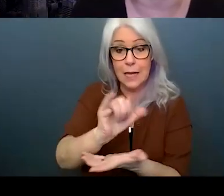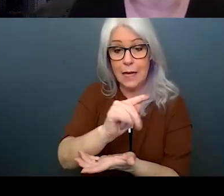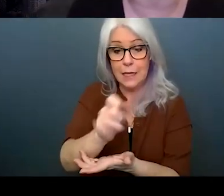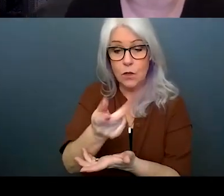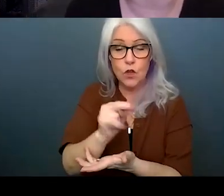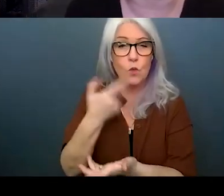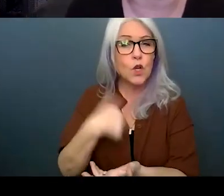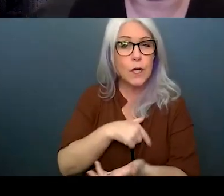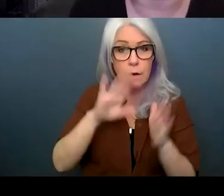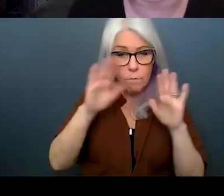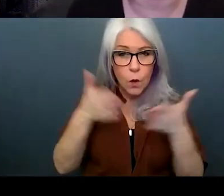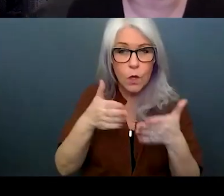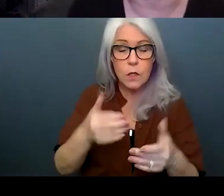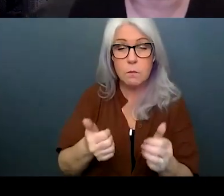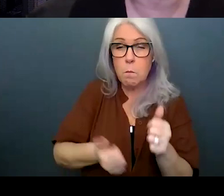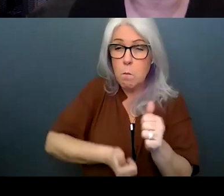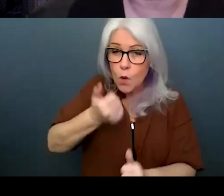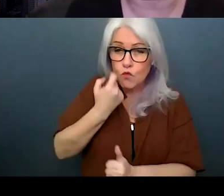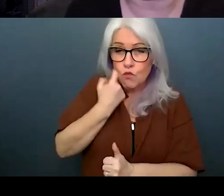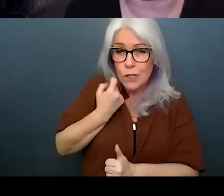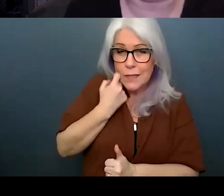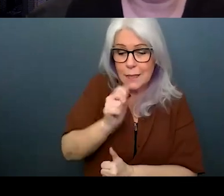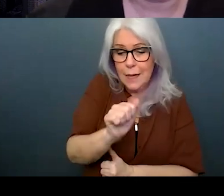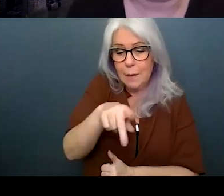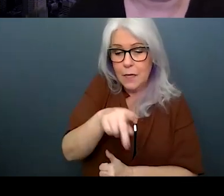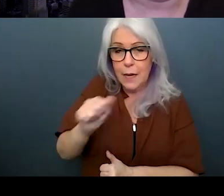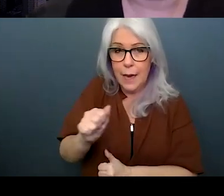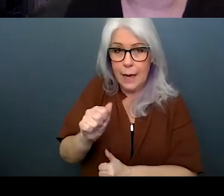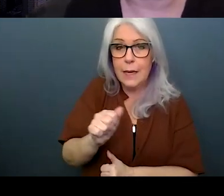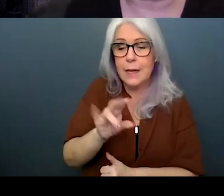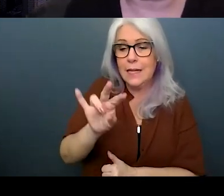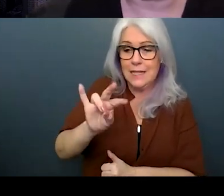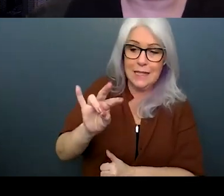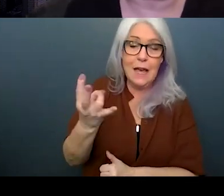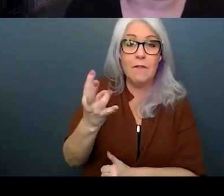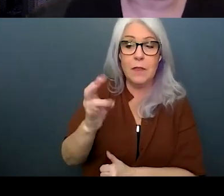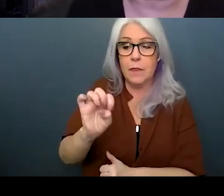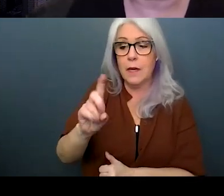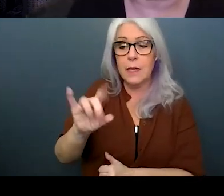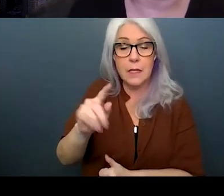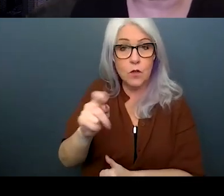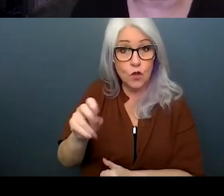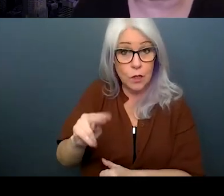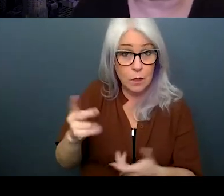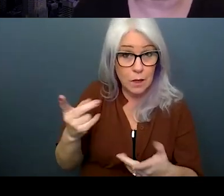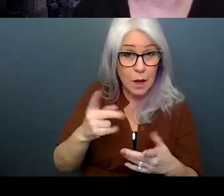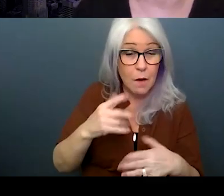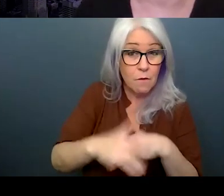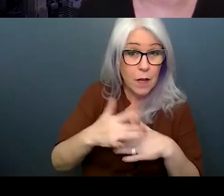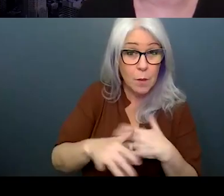the most recent version of APA style, the 7th edition. It was released in October of